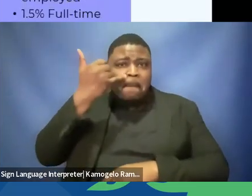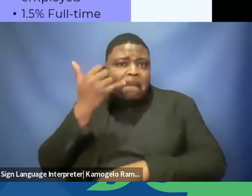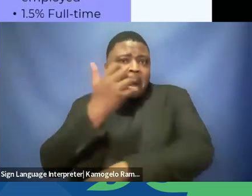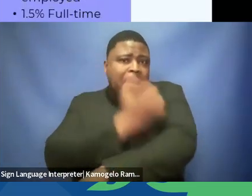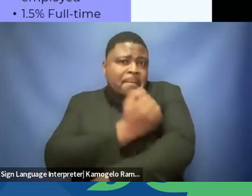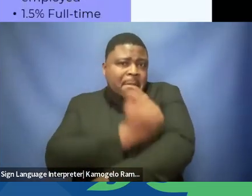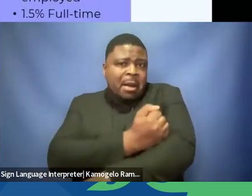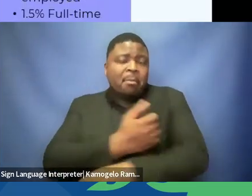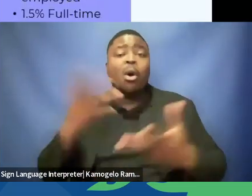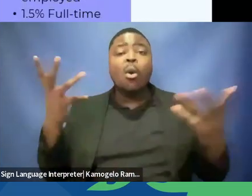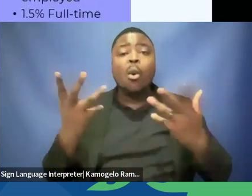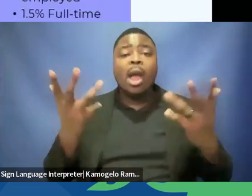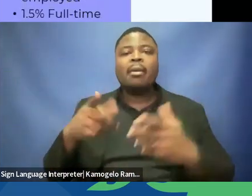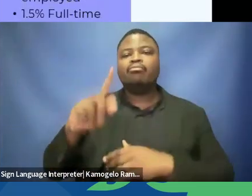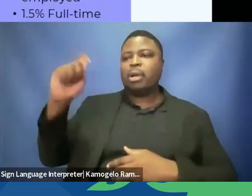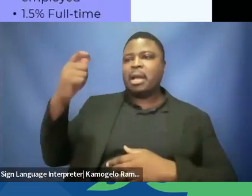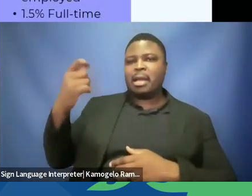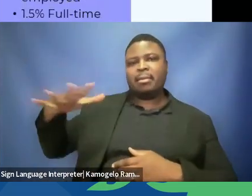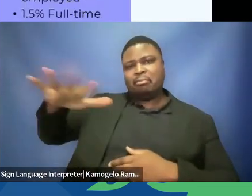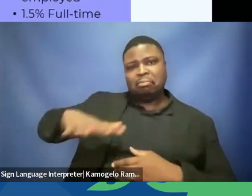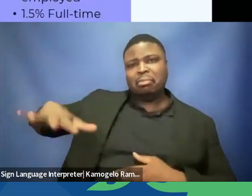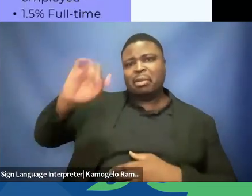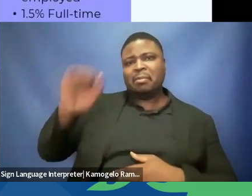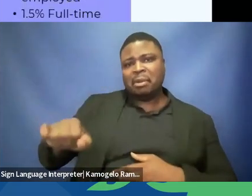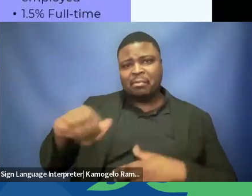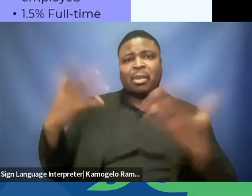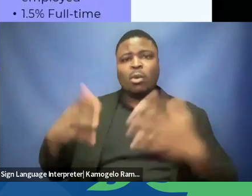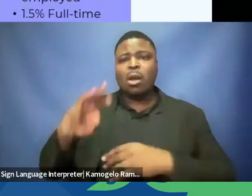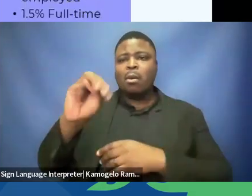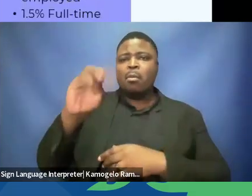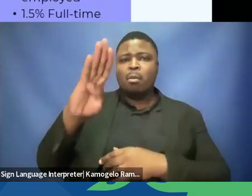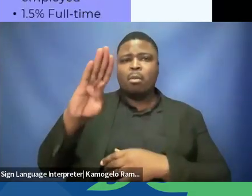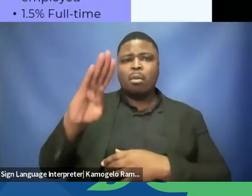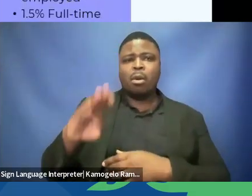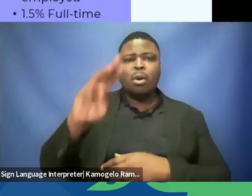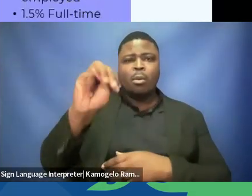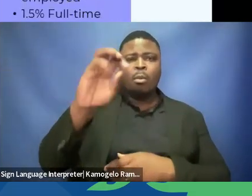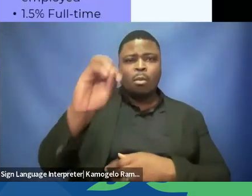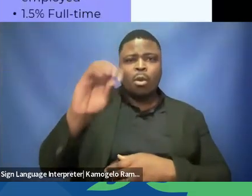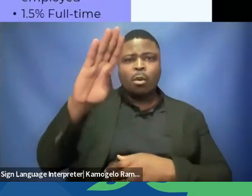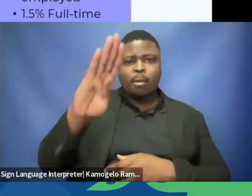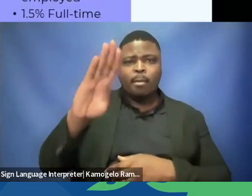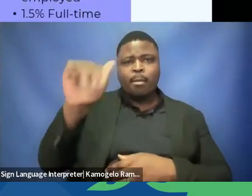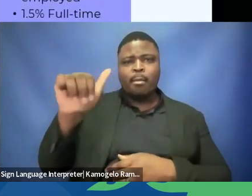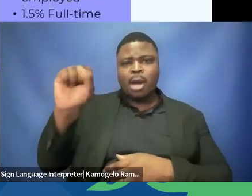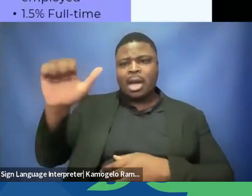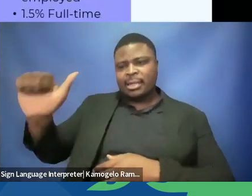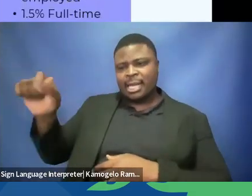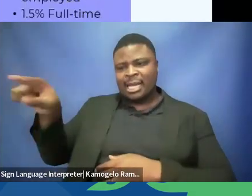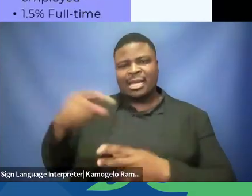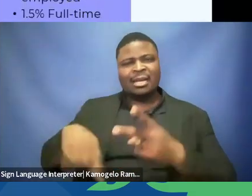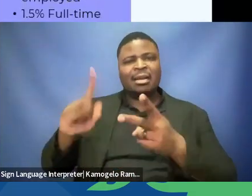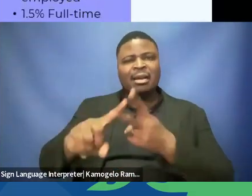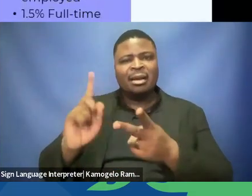these regions, I have a map there. These regions include Mombasa, that is where I am based. We have Kilifi and we have